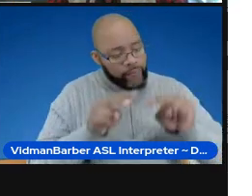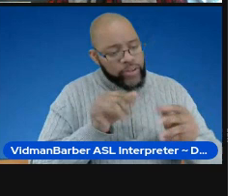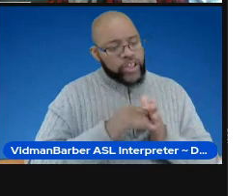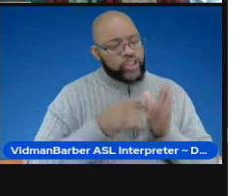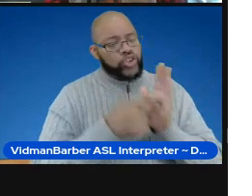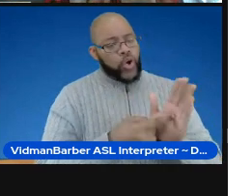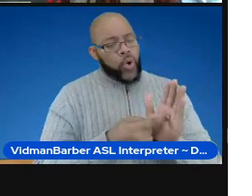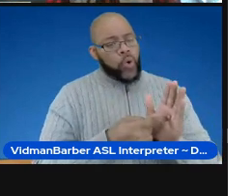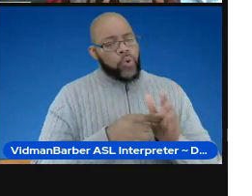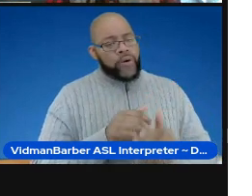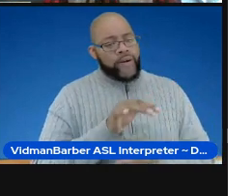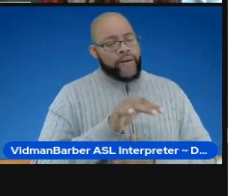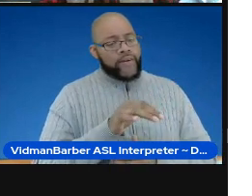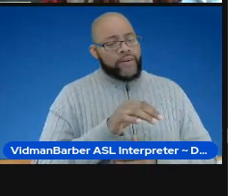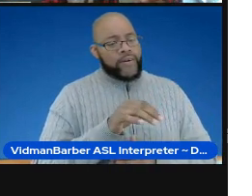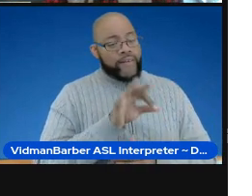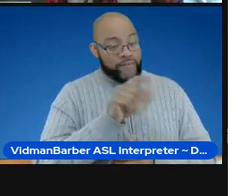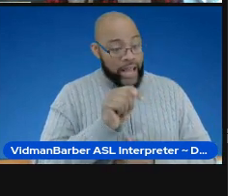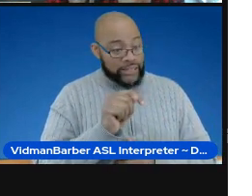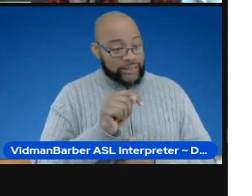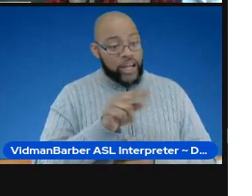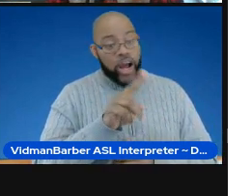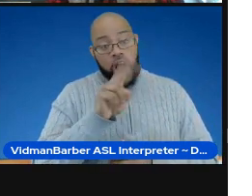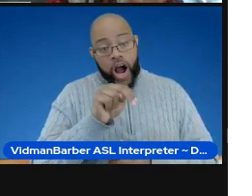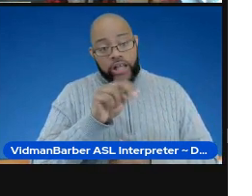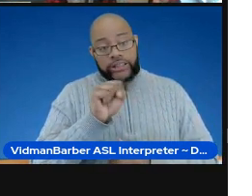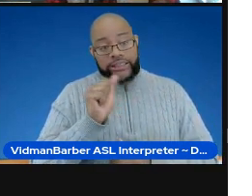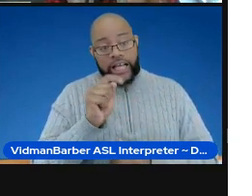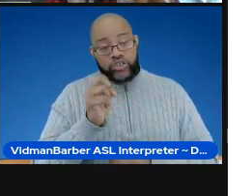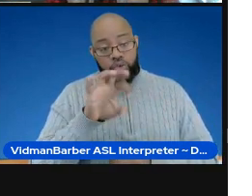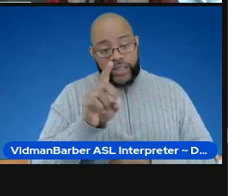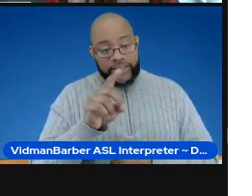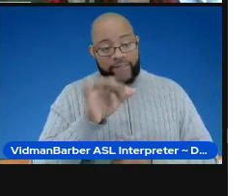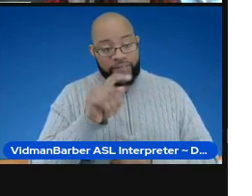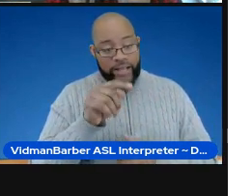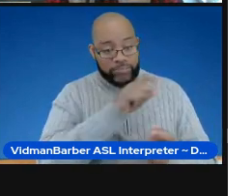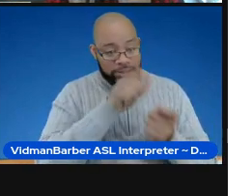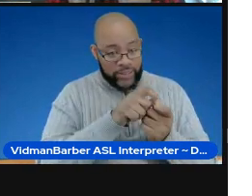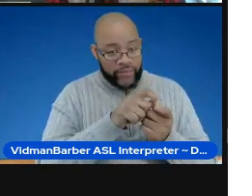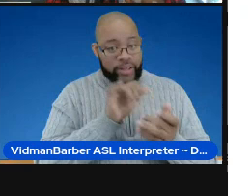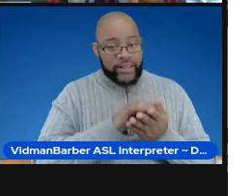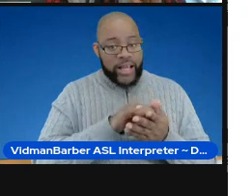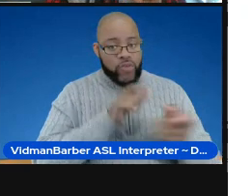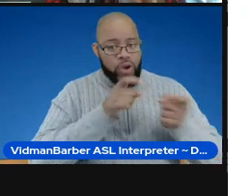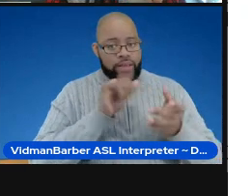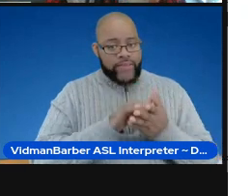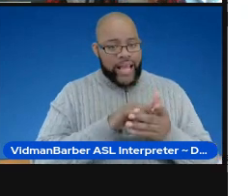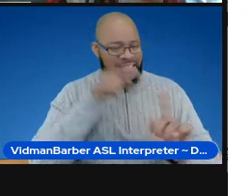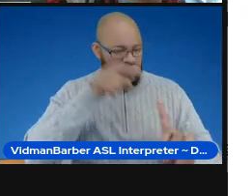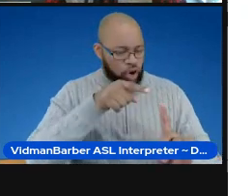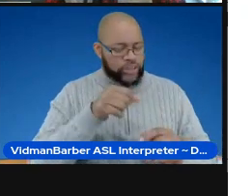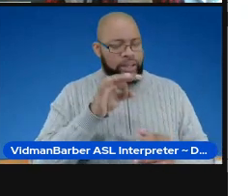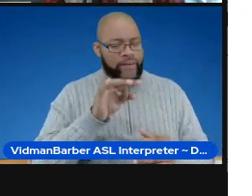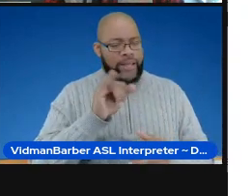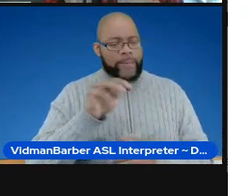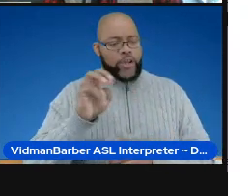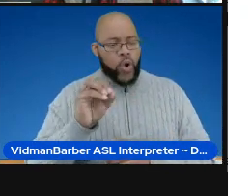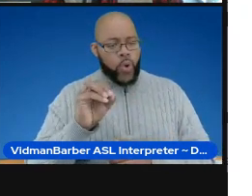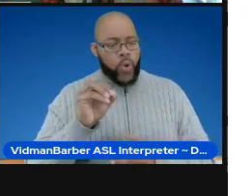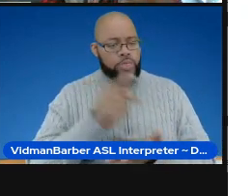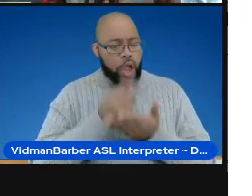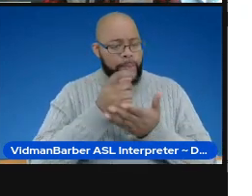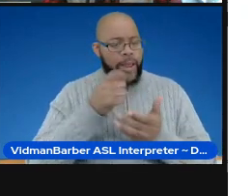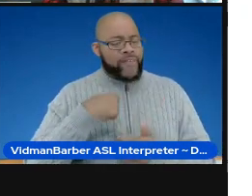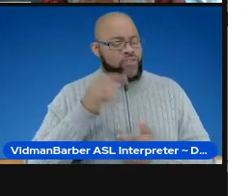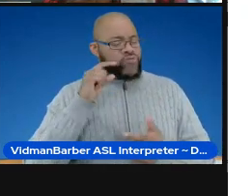that fat, unsaturated fat in particular, regulates the expression of these key targets of immunotherapy. And that we really have to revisit this idea